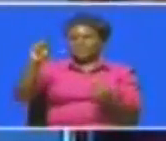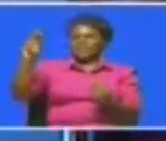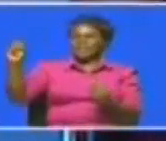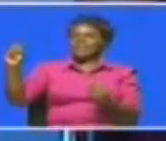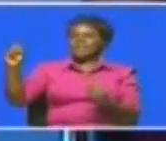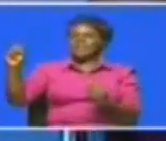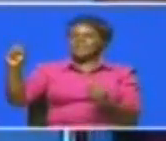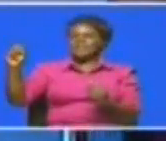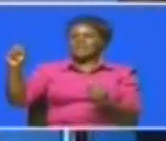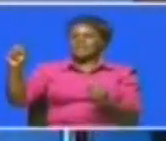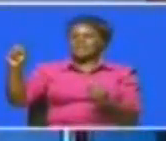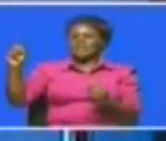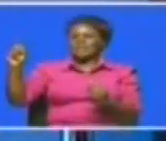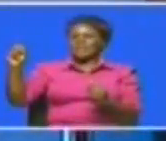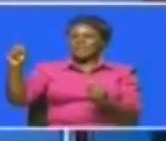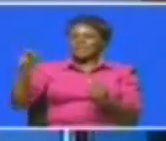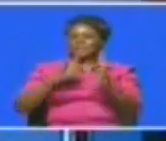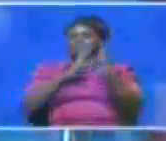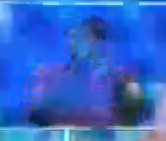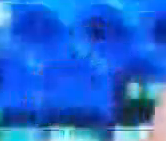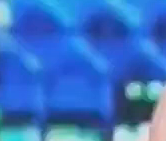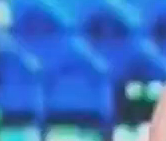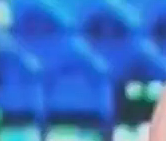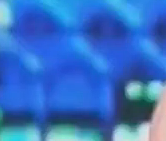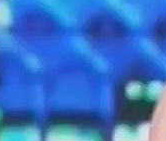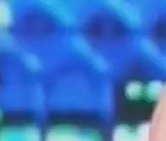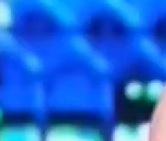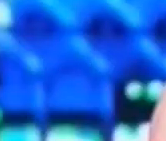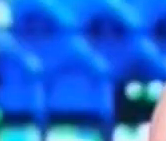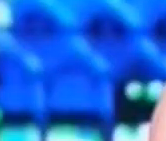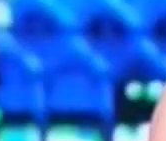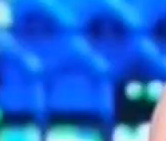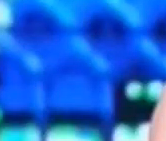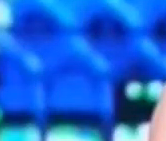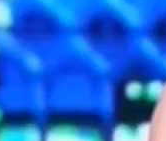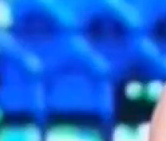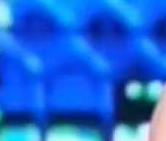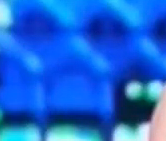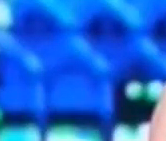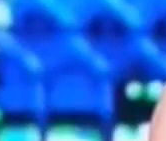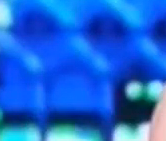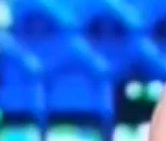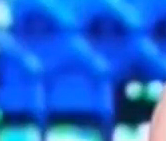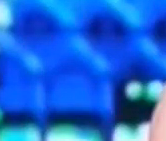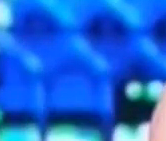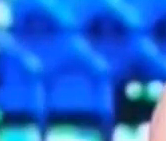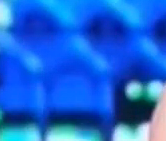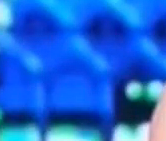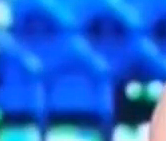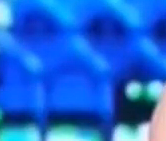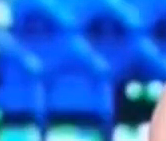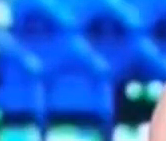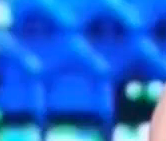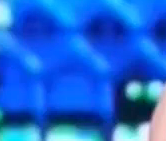hashtag that trended. In fact, it is reported that there were 120,000 tweets on this hashtag in